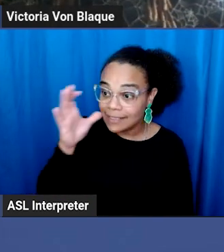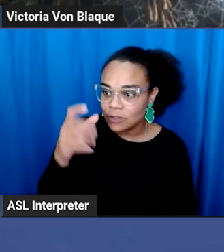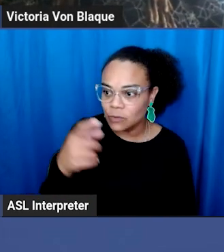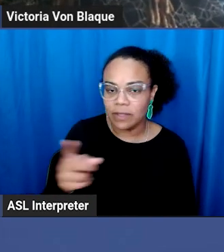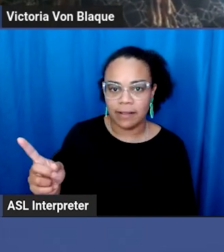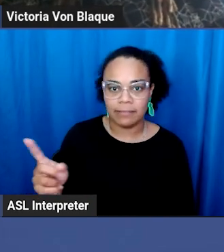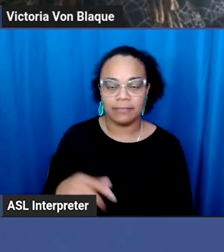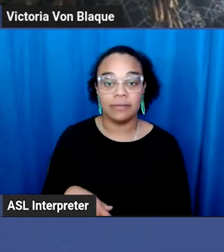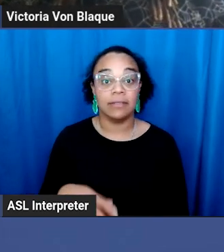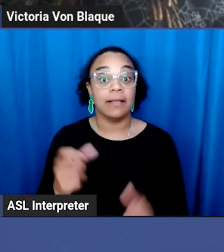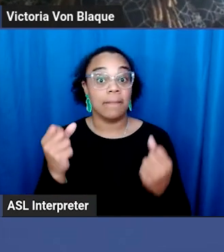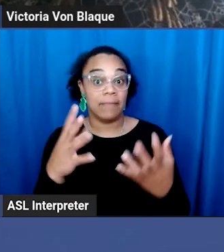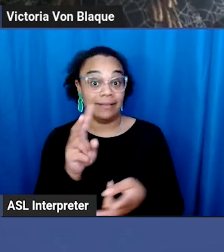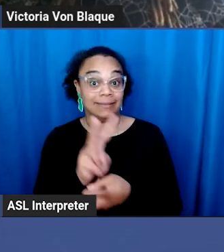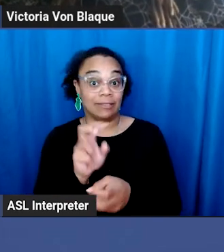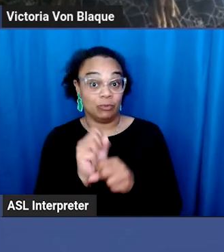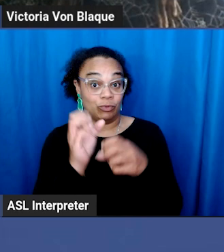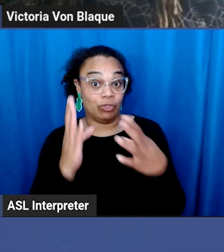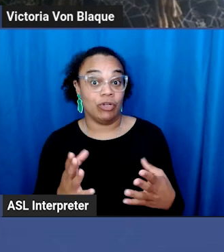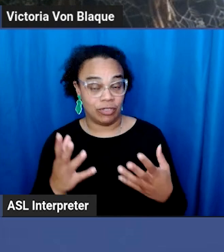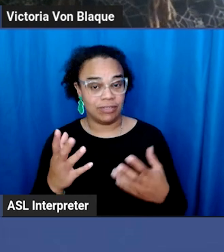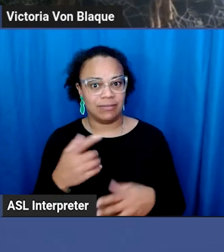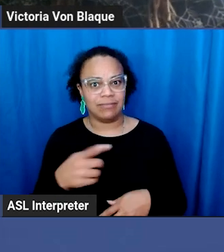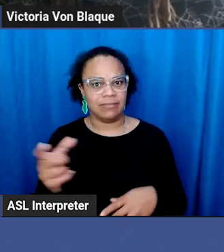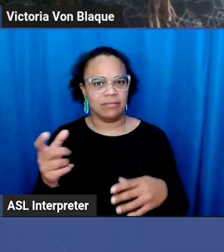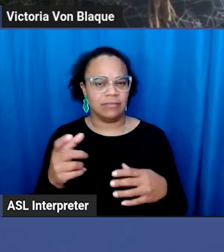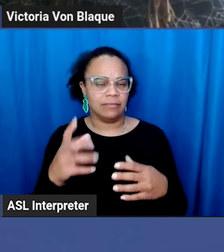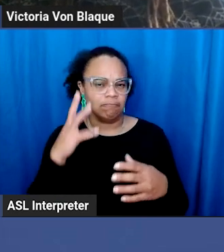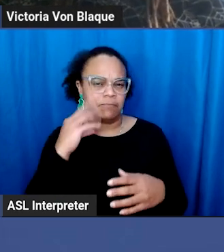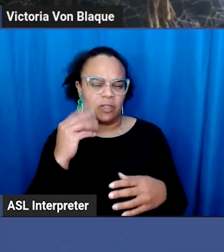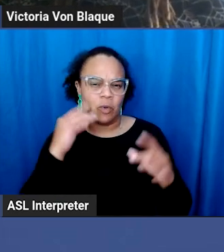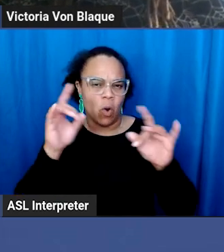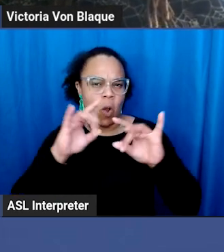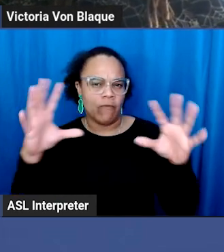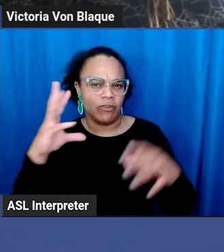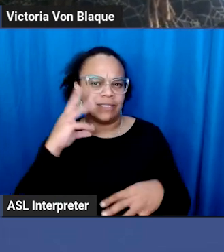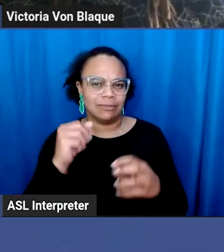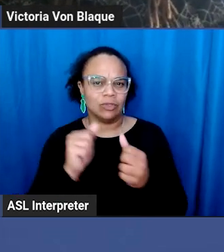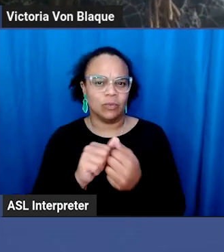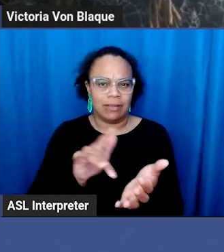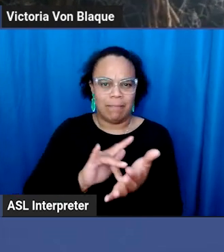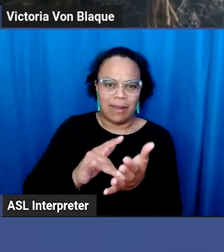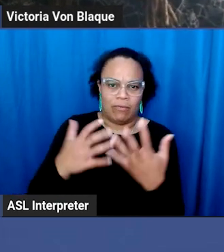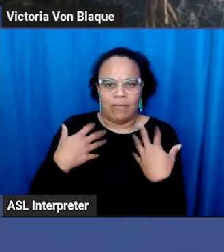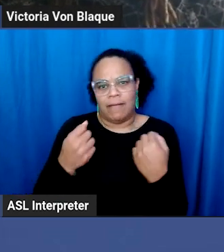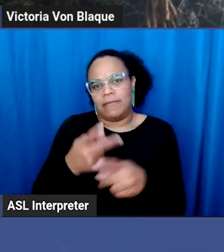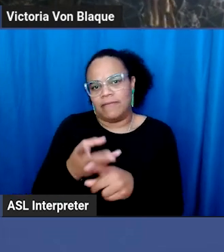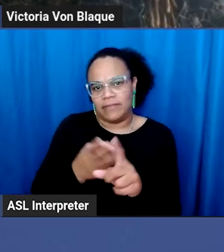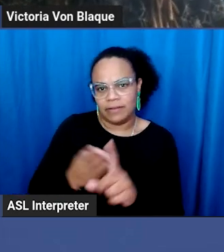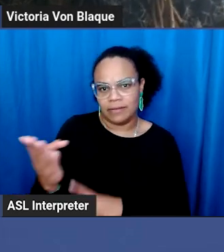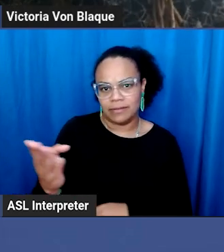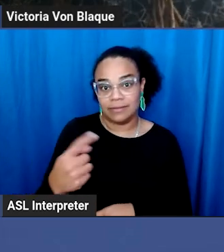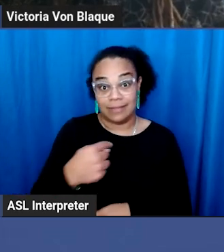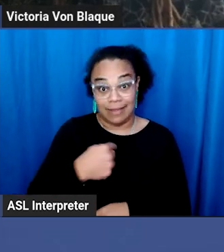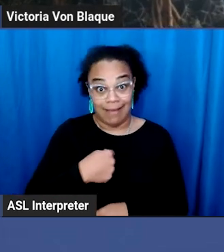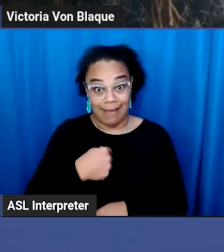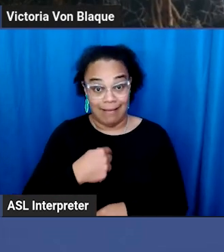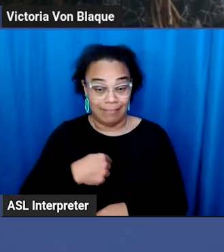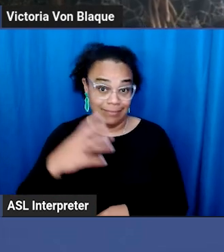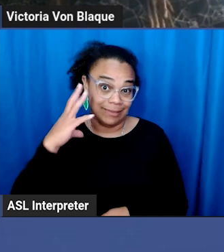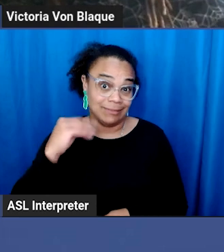of sex workers have had really bad experiences in the medical field. I personally was held